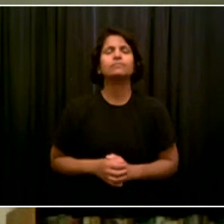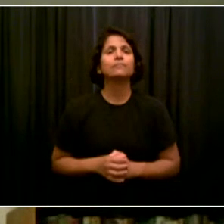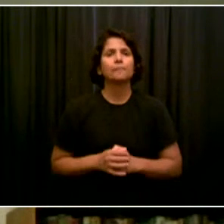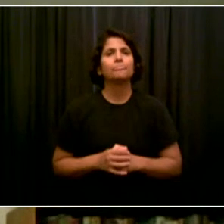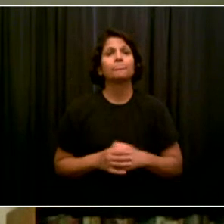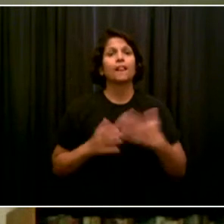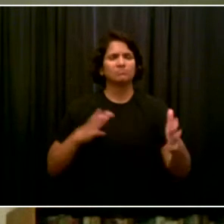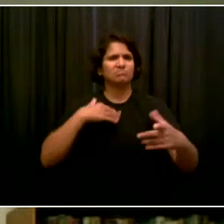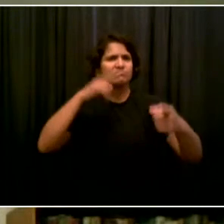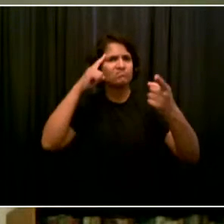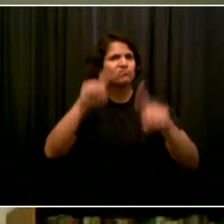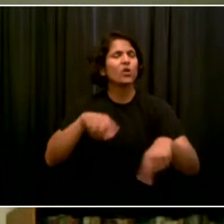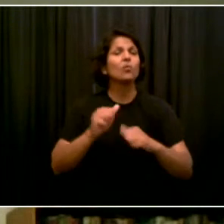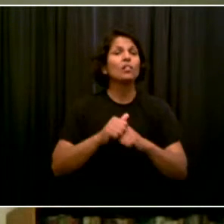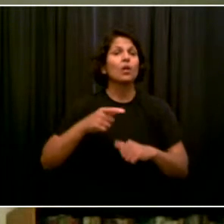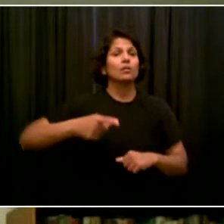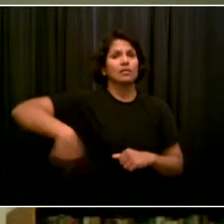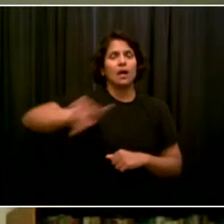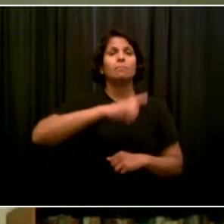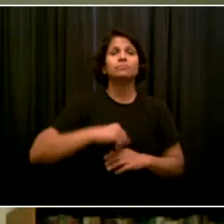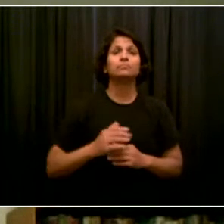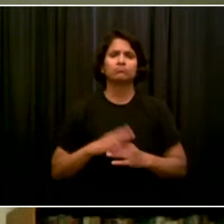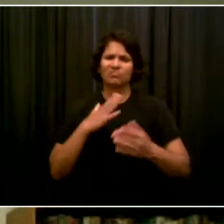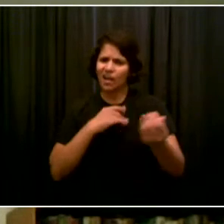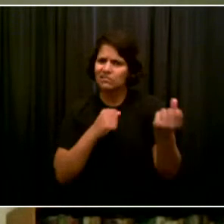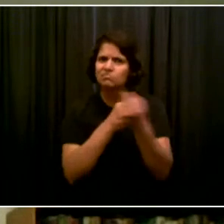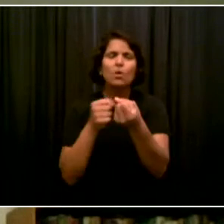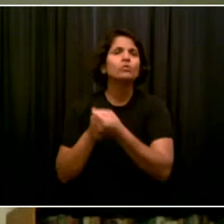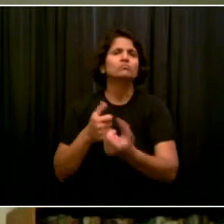very relevant today Steve Levin, who is here for two topics,